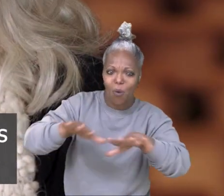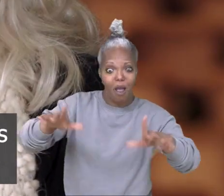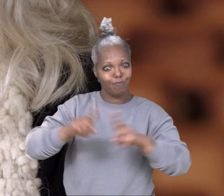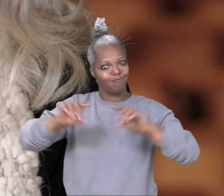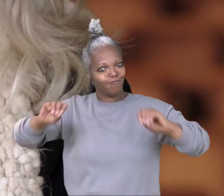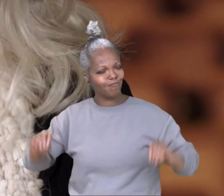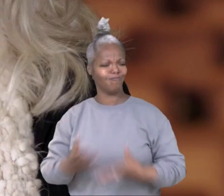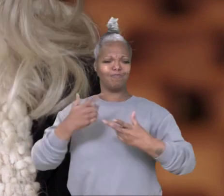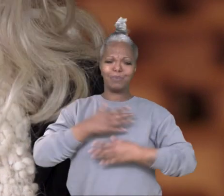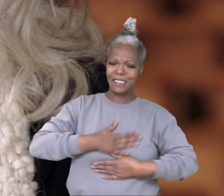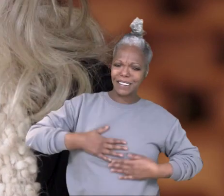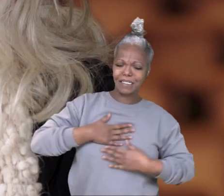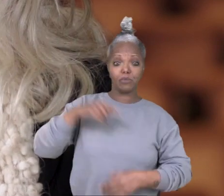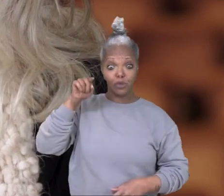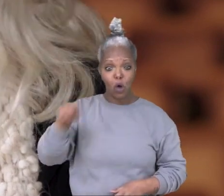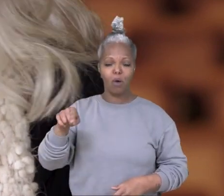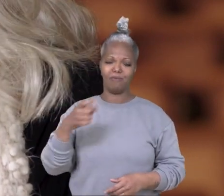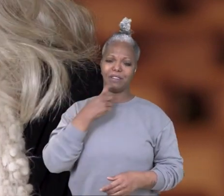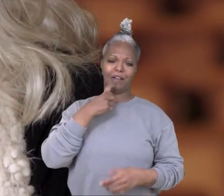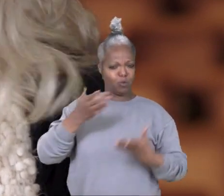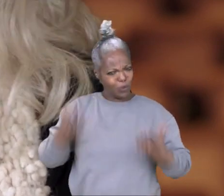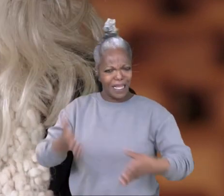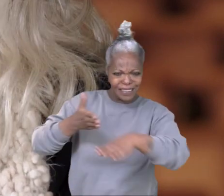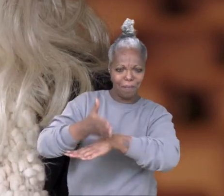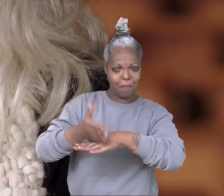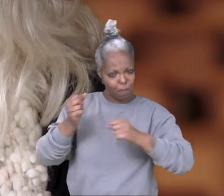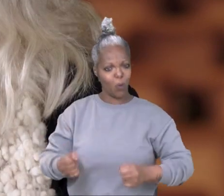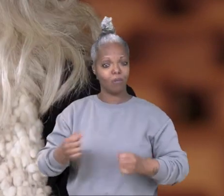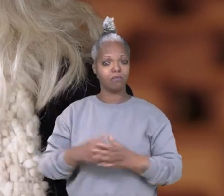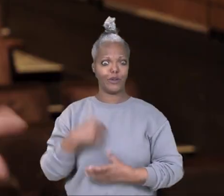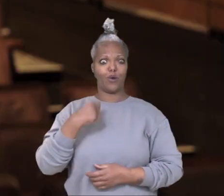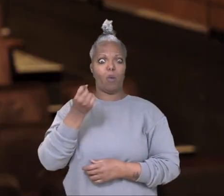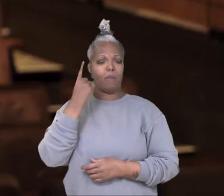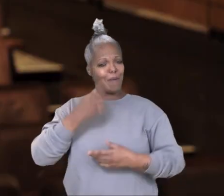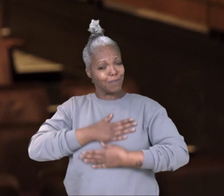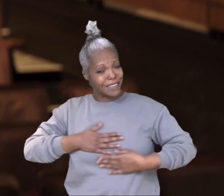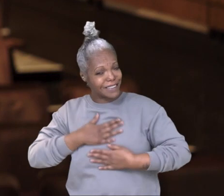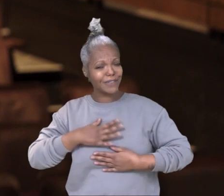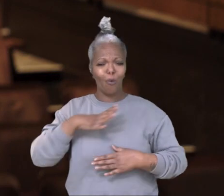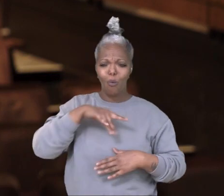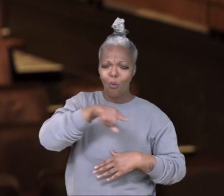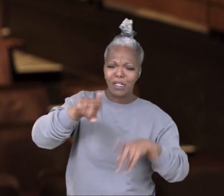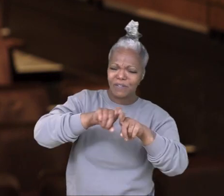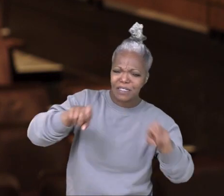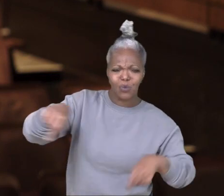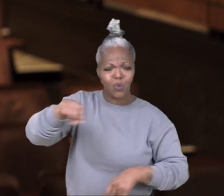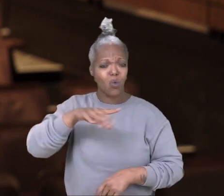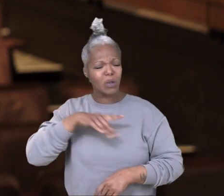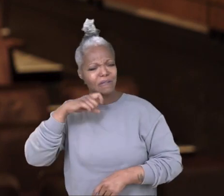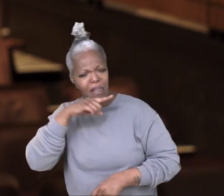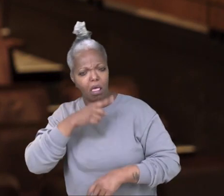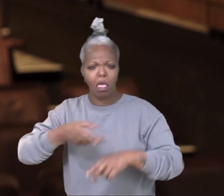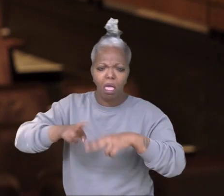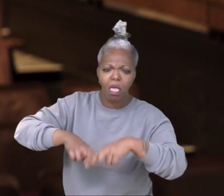media or content creation that's fun, instant, and easily accessible. And I understand that on occasion